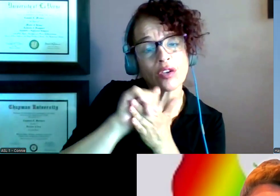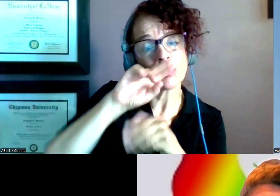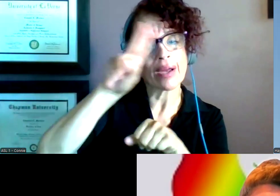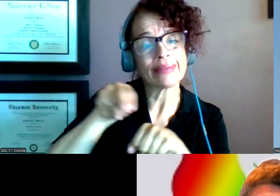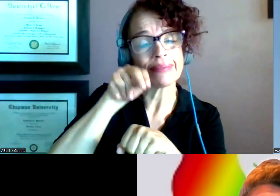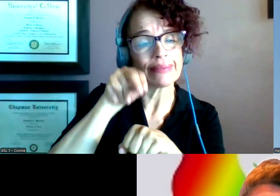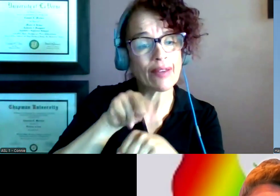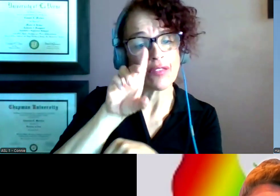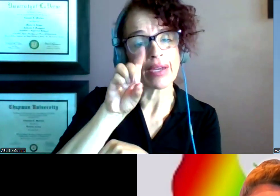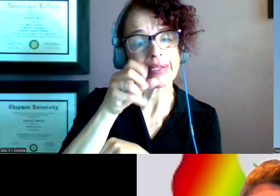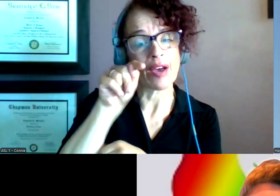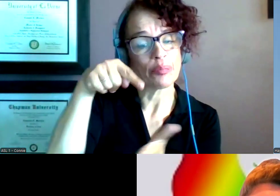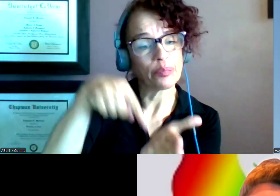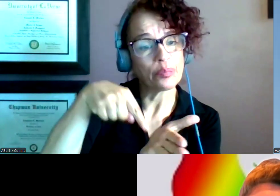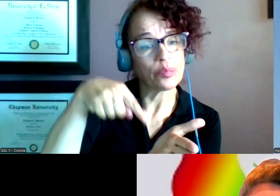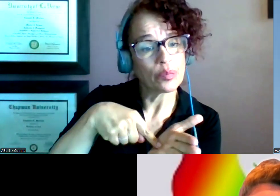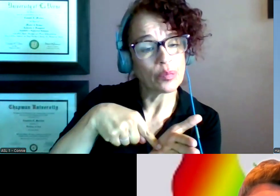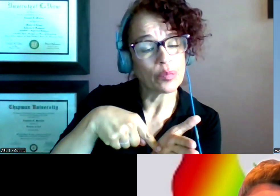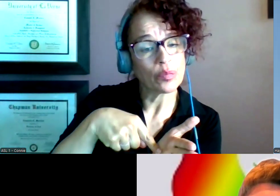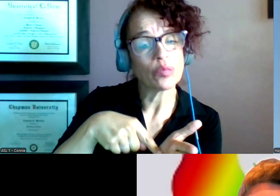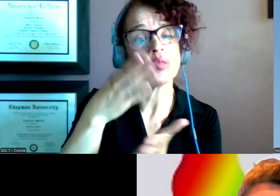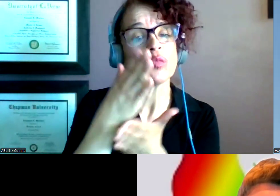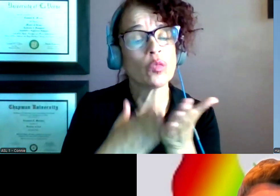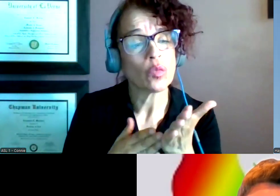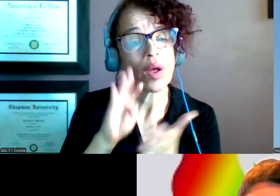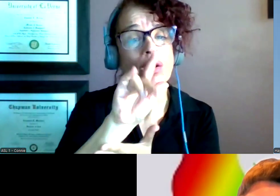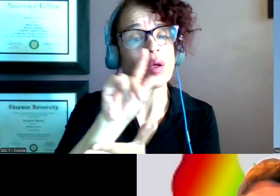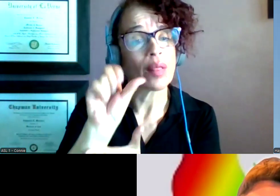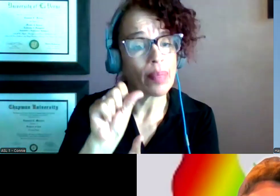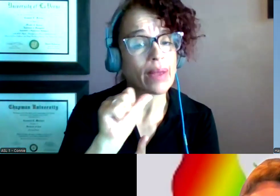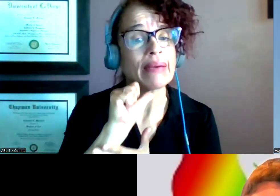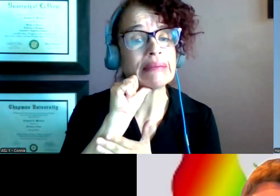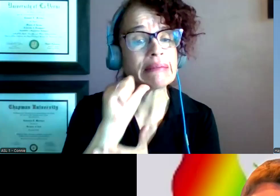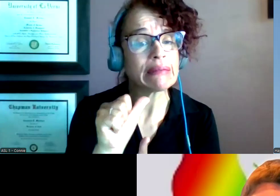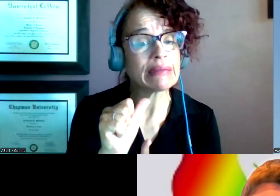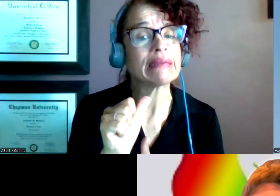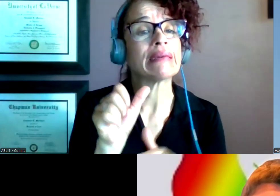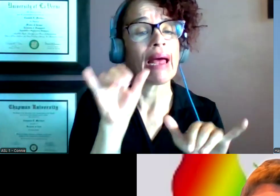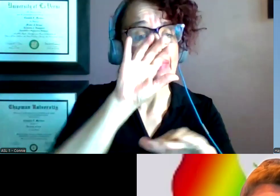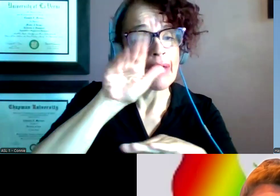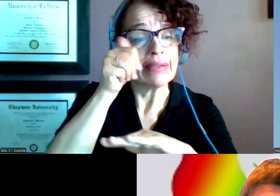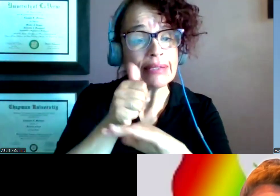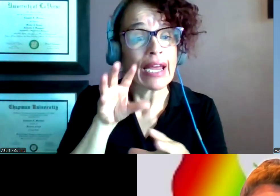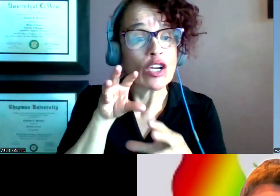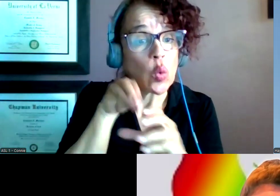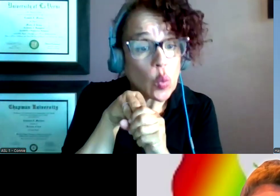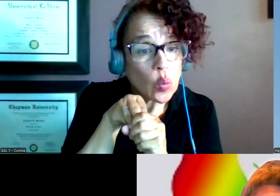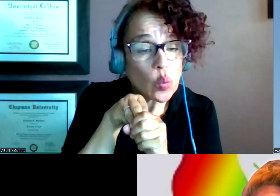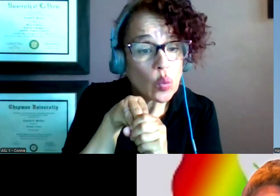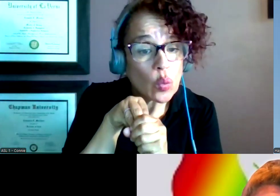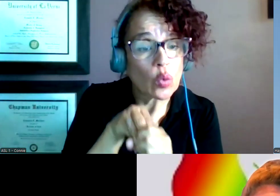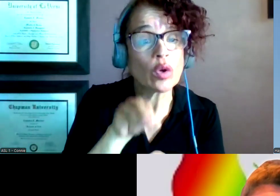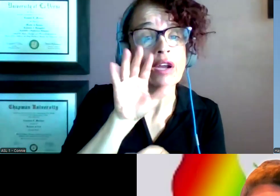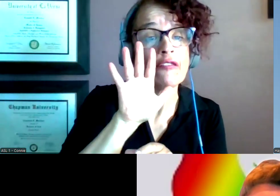national debt. Some key elements of the bill now being reconciled in the Senate include